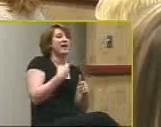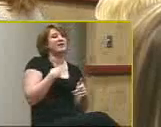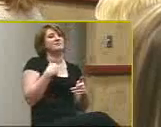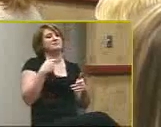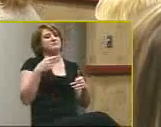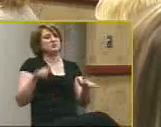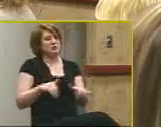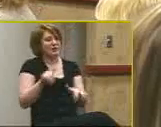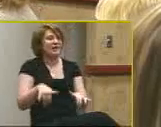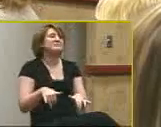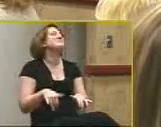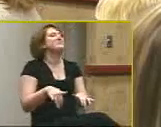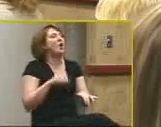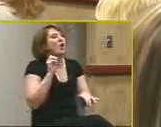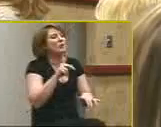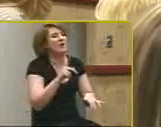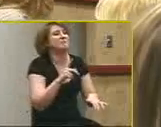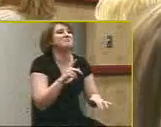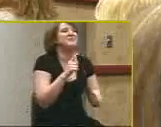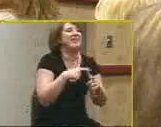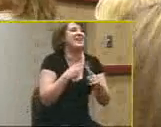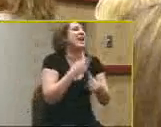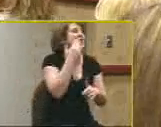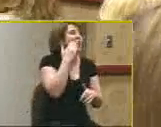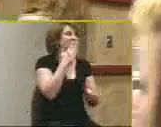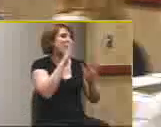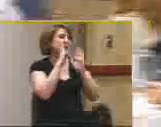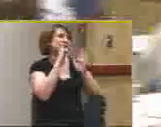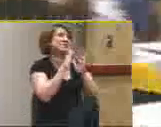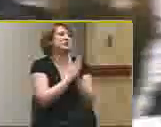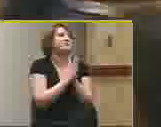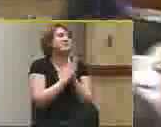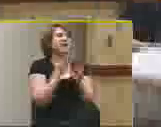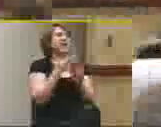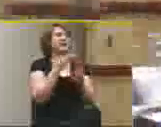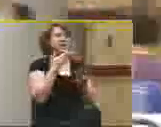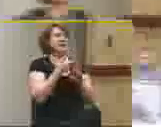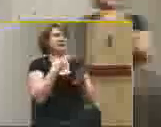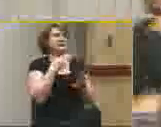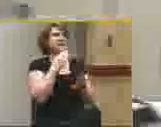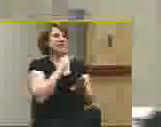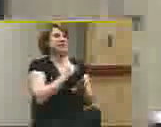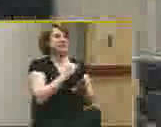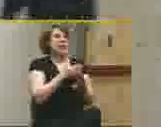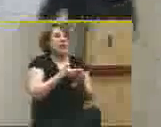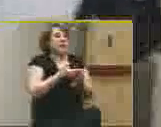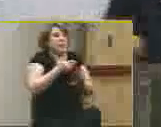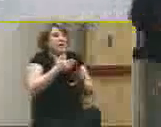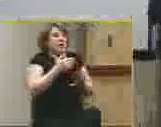that's when I know that he's really hurt me. The antecedent is pre-correction.